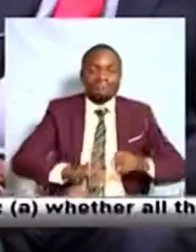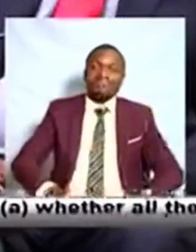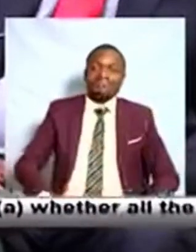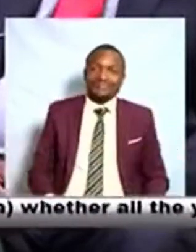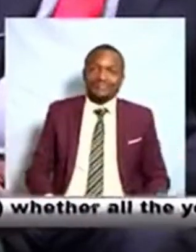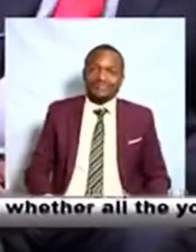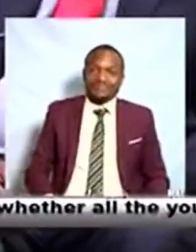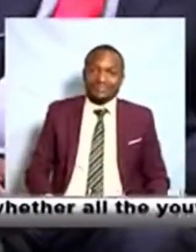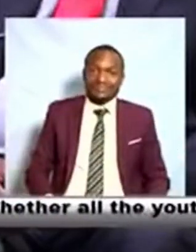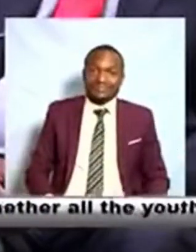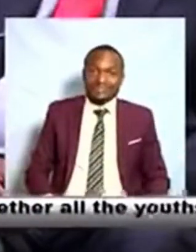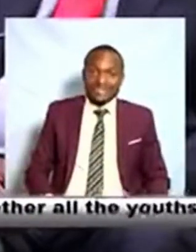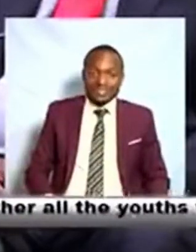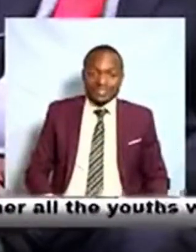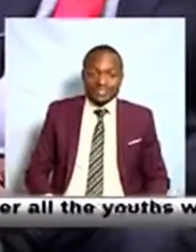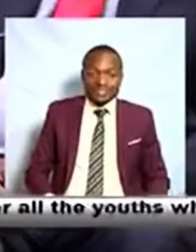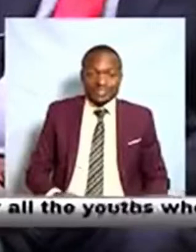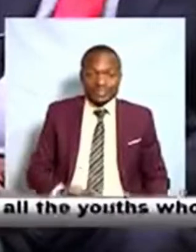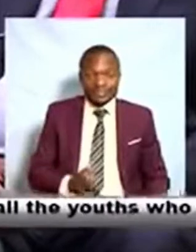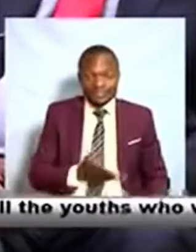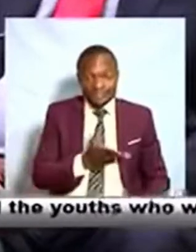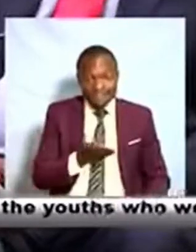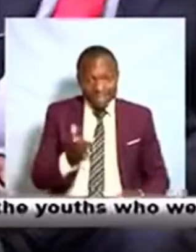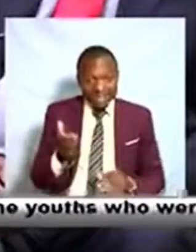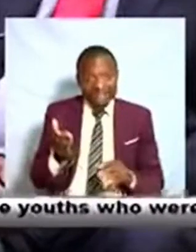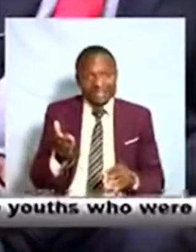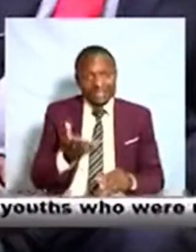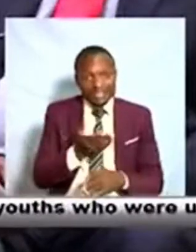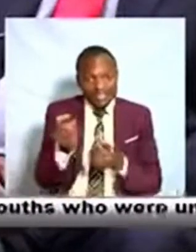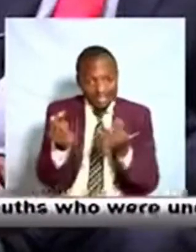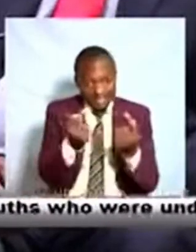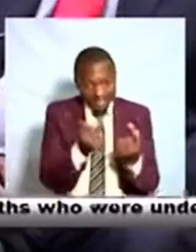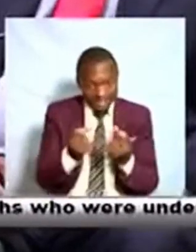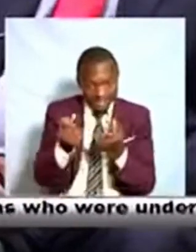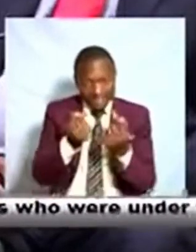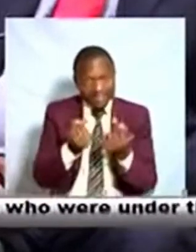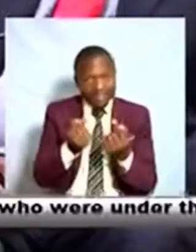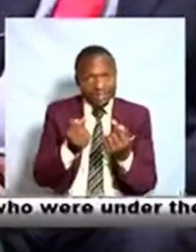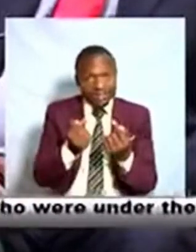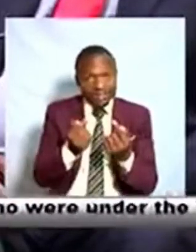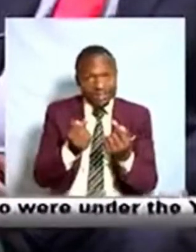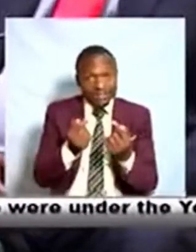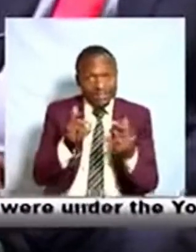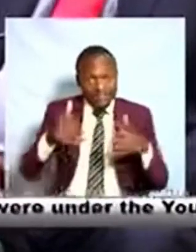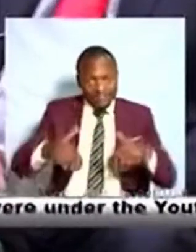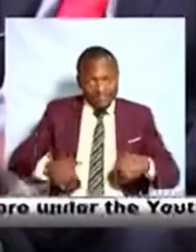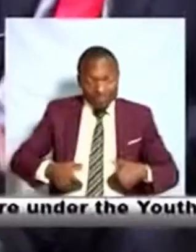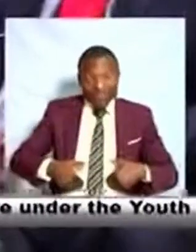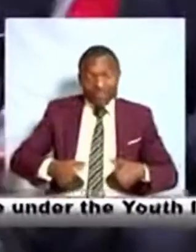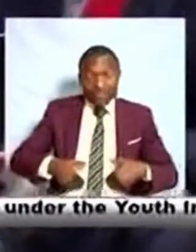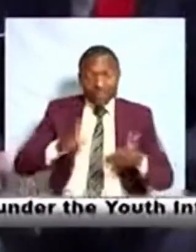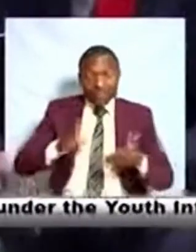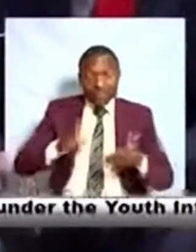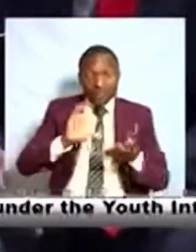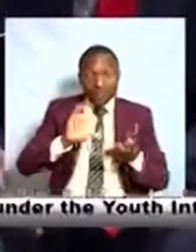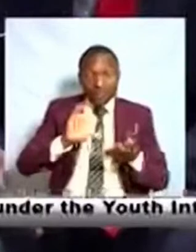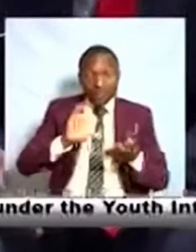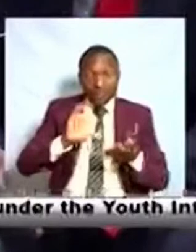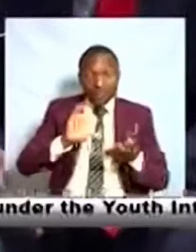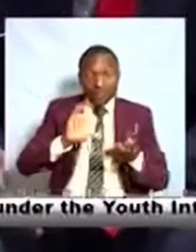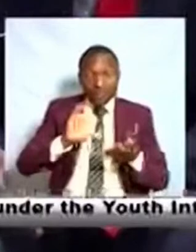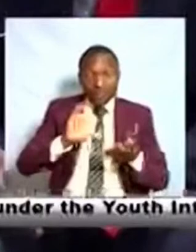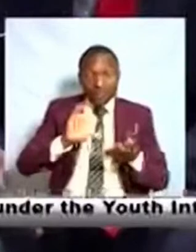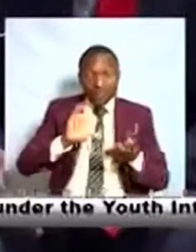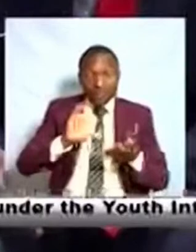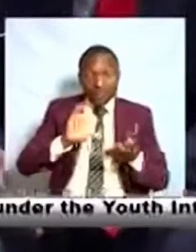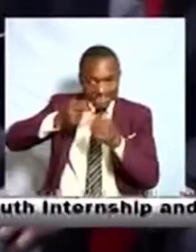For instance, in the case of the one we are owing 12,500, that's by the name